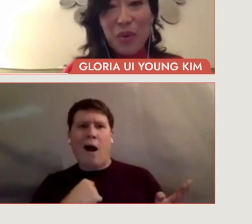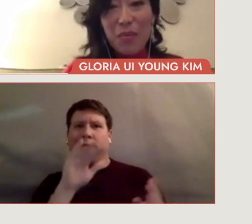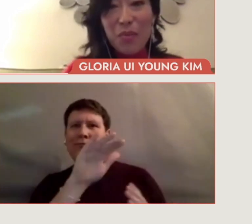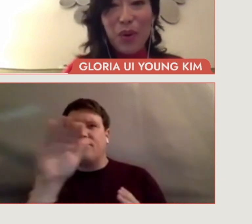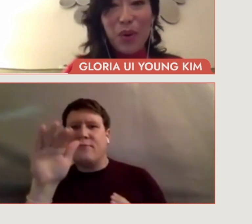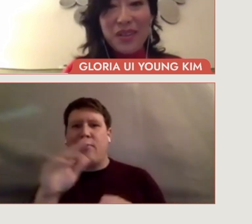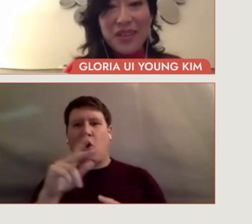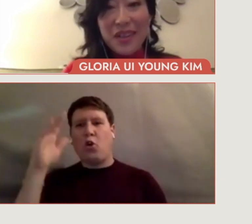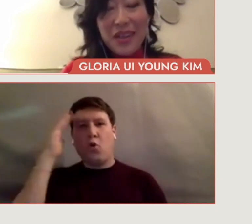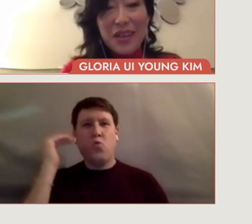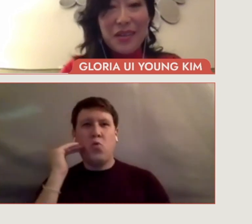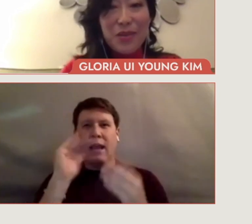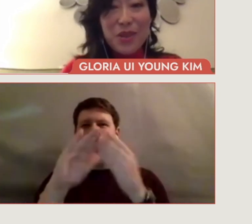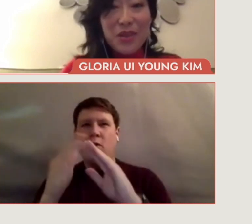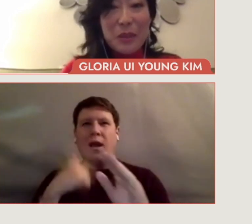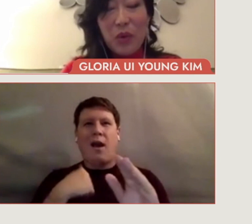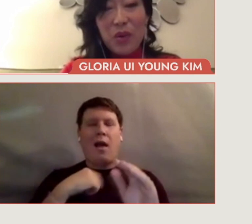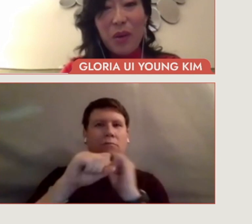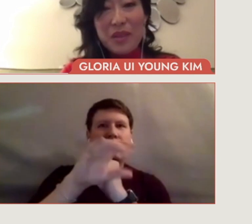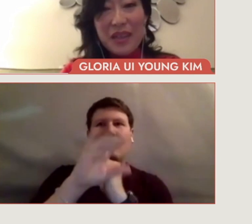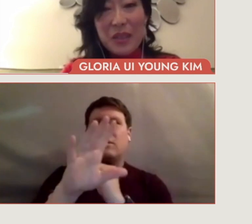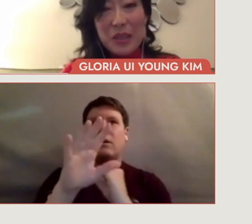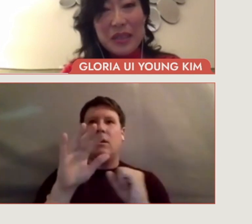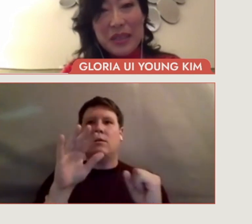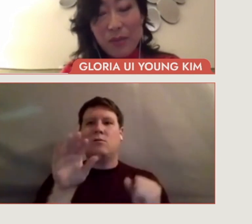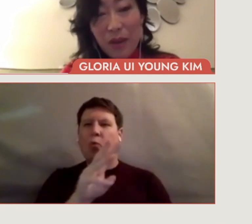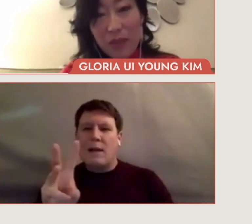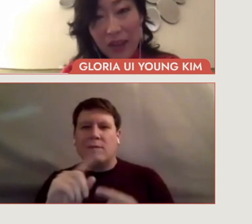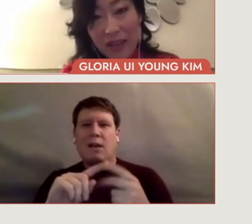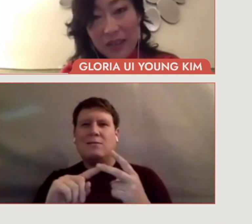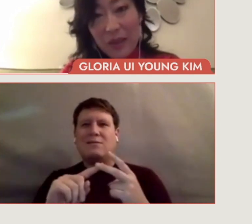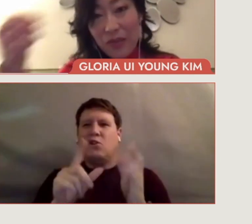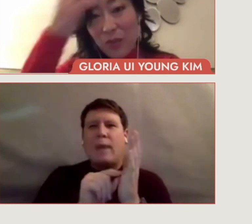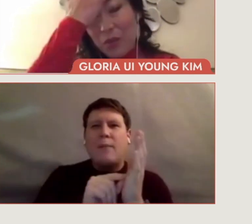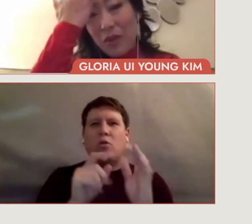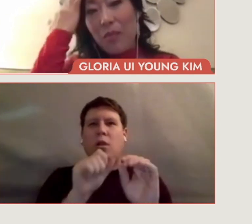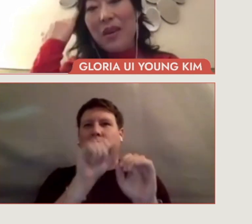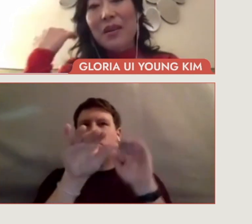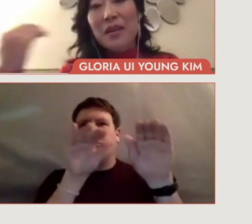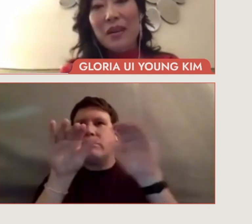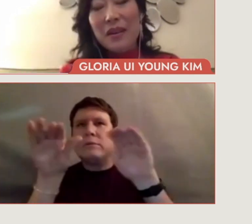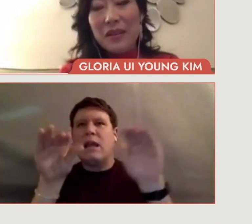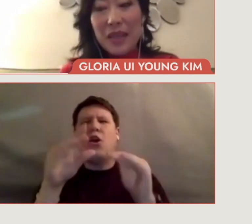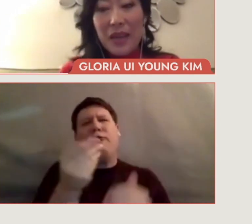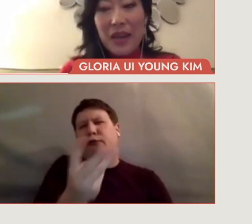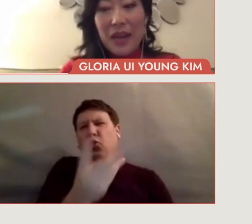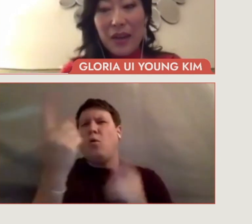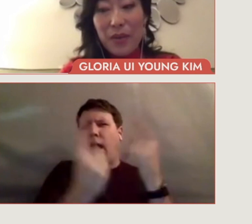Korean paper, and you know, just on some Korean websites, just to see what I would get, and saw a few people come in.